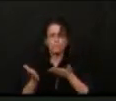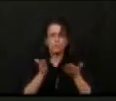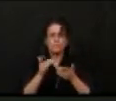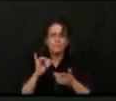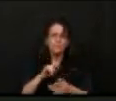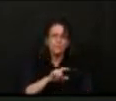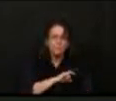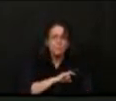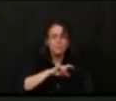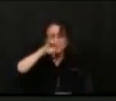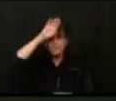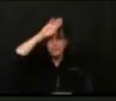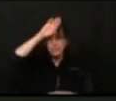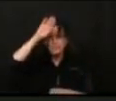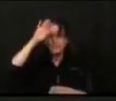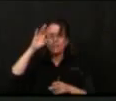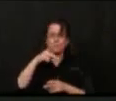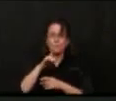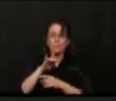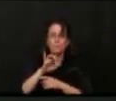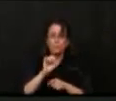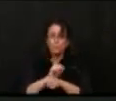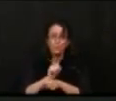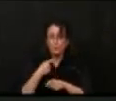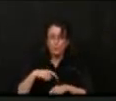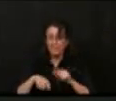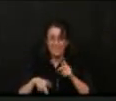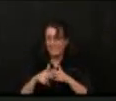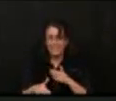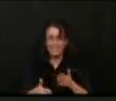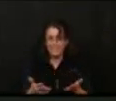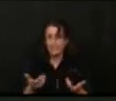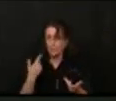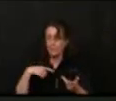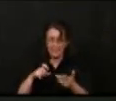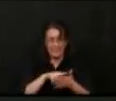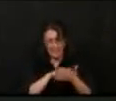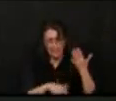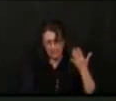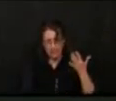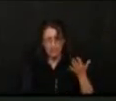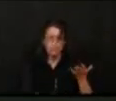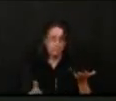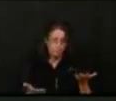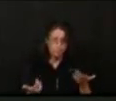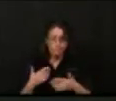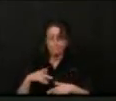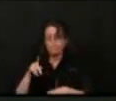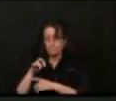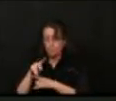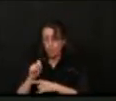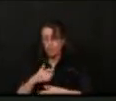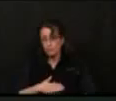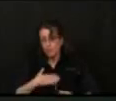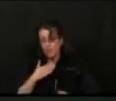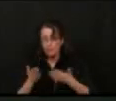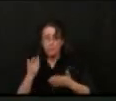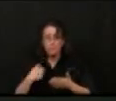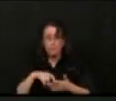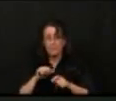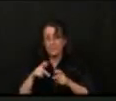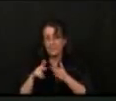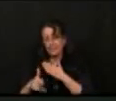works. And so these are things that we're going to have to grapple with over the course of this next month or two as we build